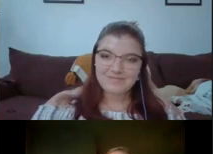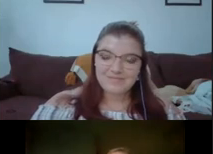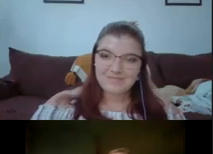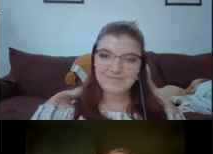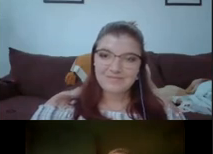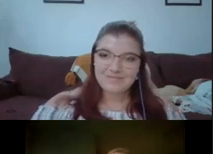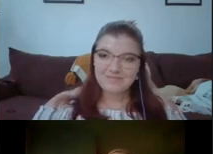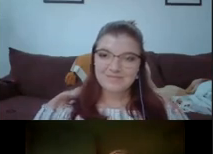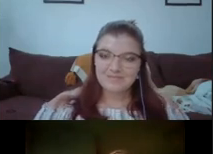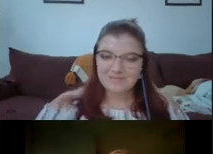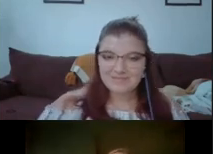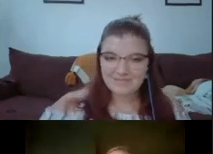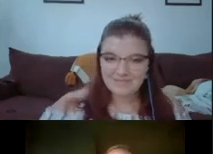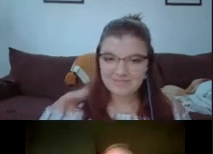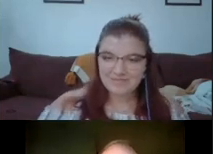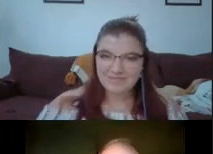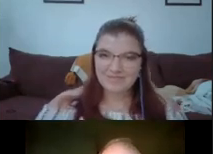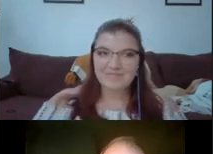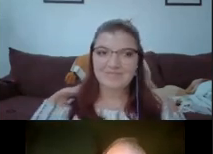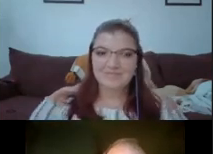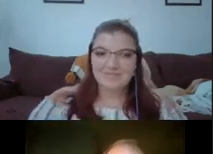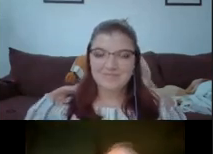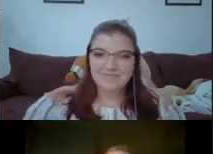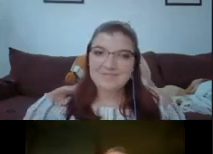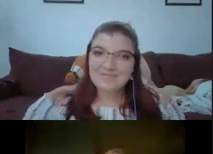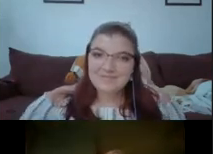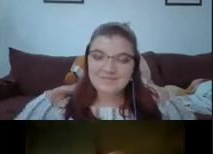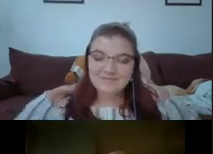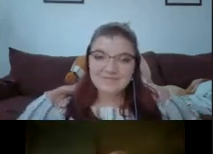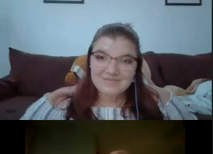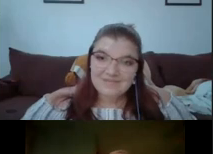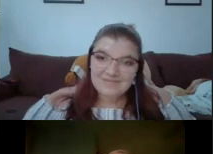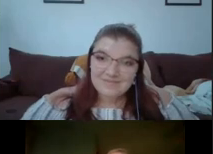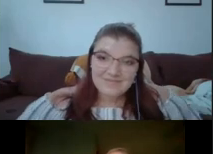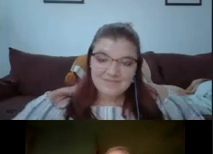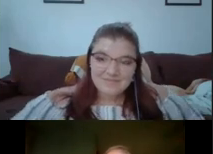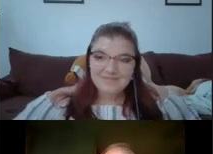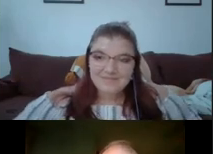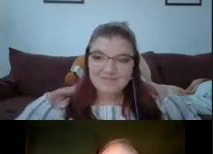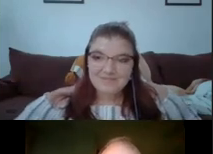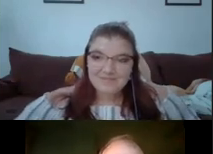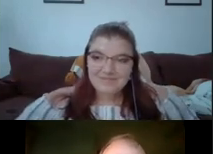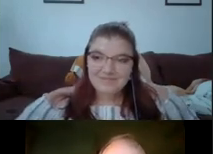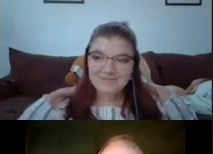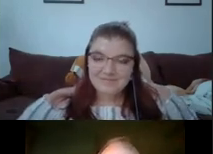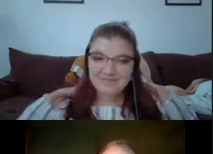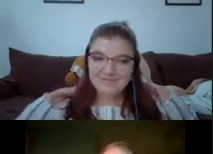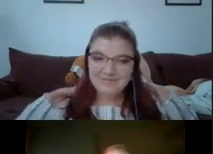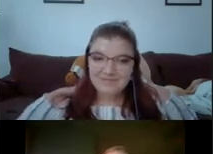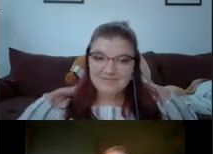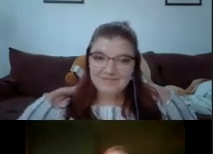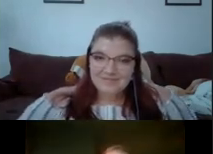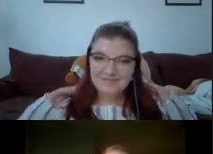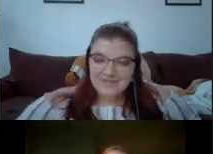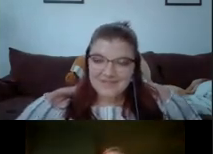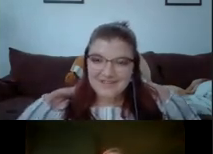But the students came and they came and they came. And you could see the effect I had. I came in 1970, and look